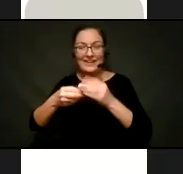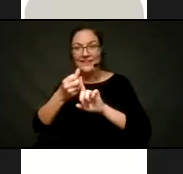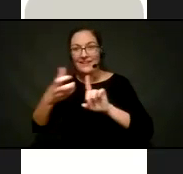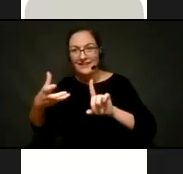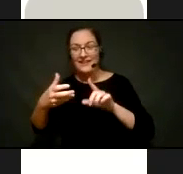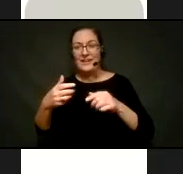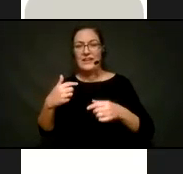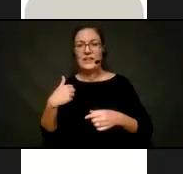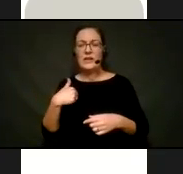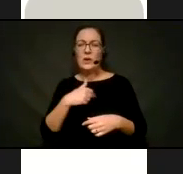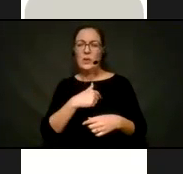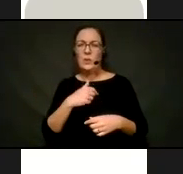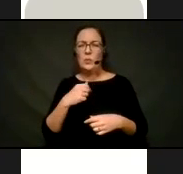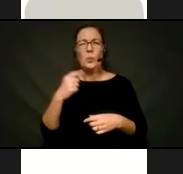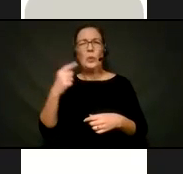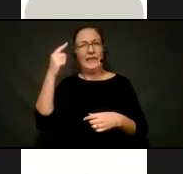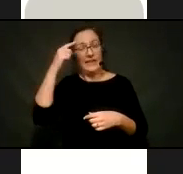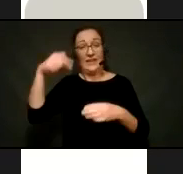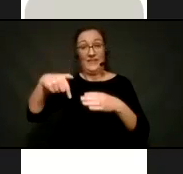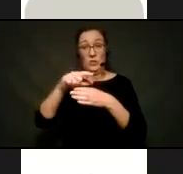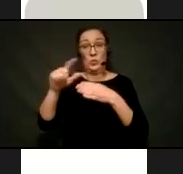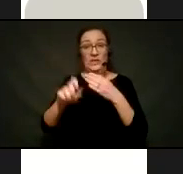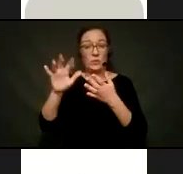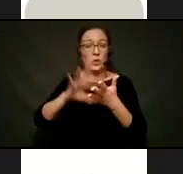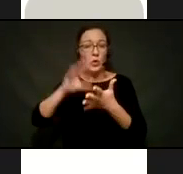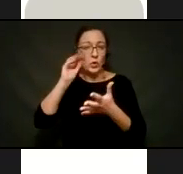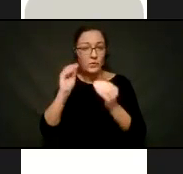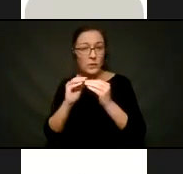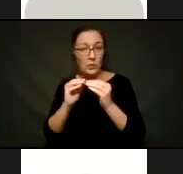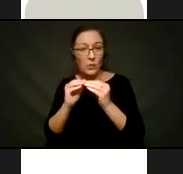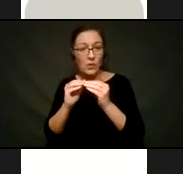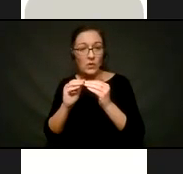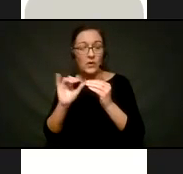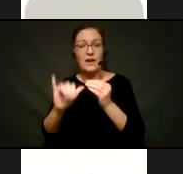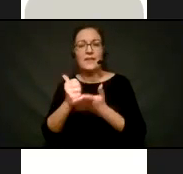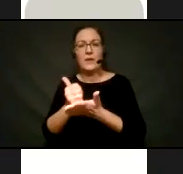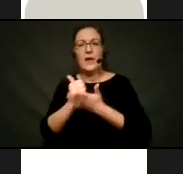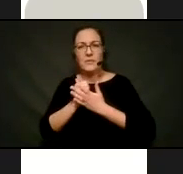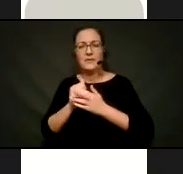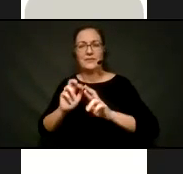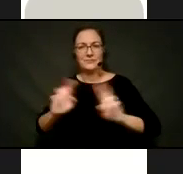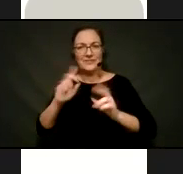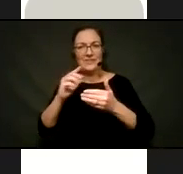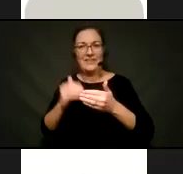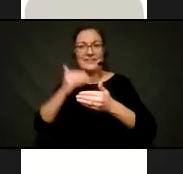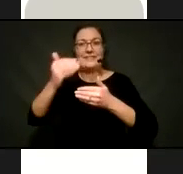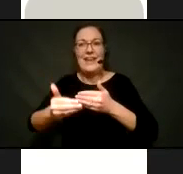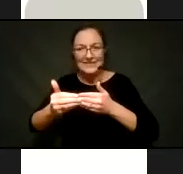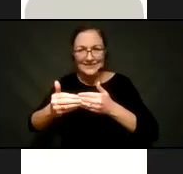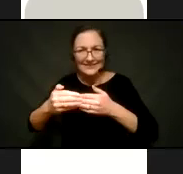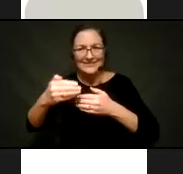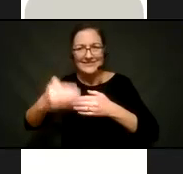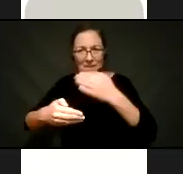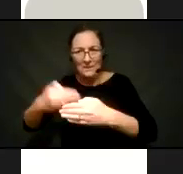immunization practices this weekend that will help inform our next steps. Okay. And